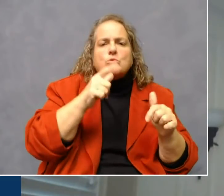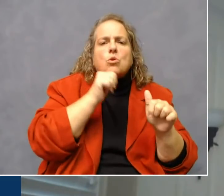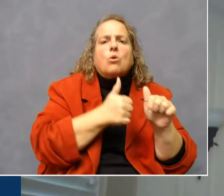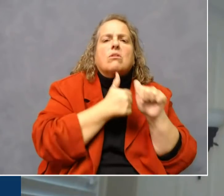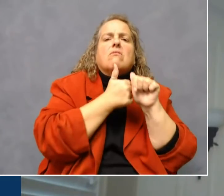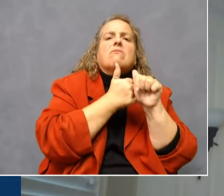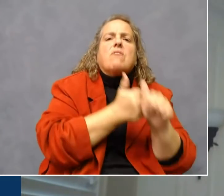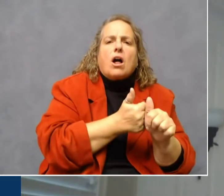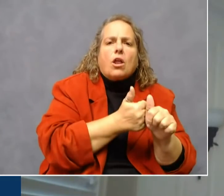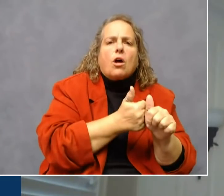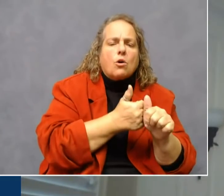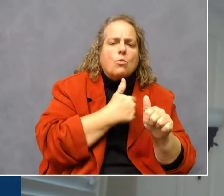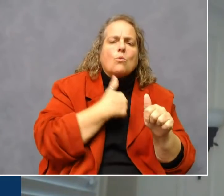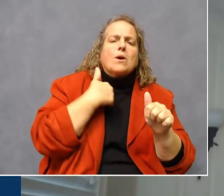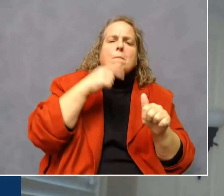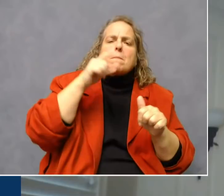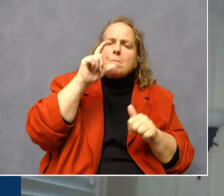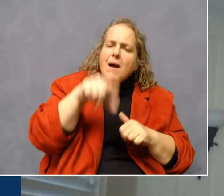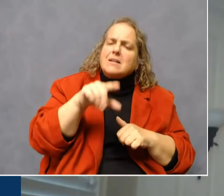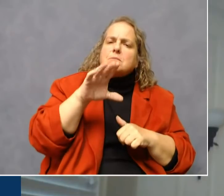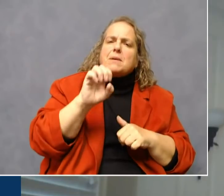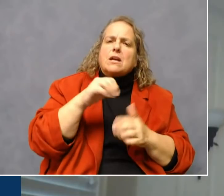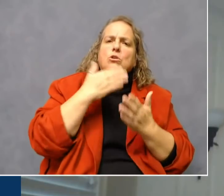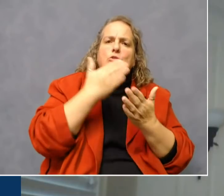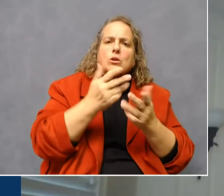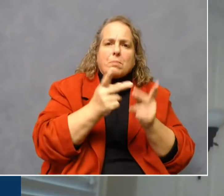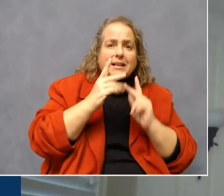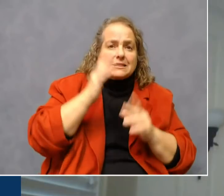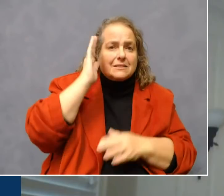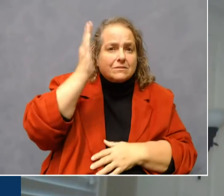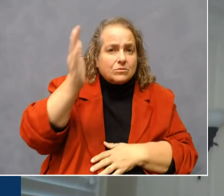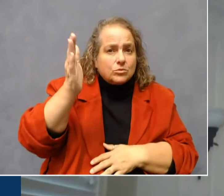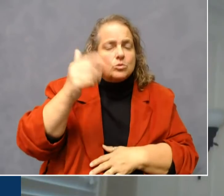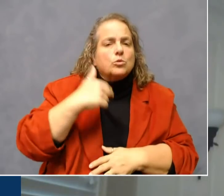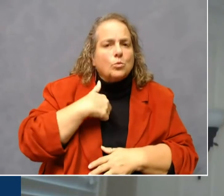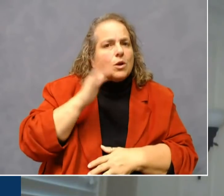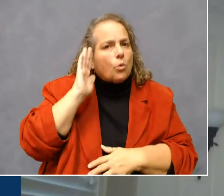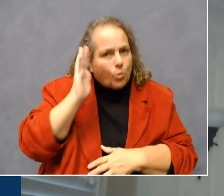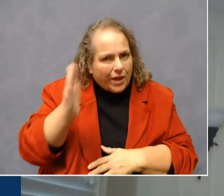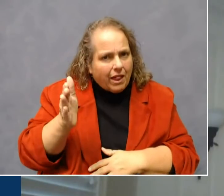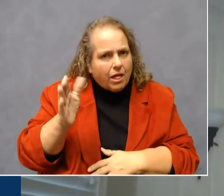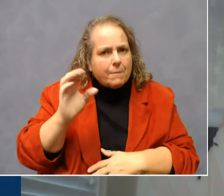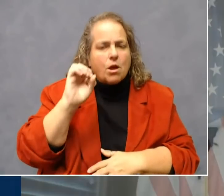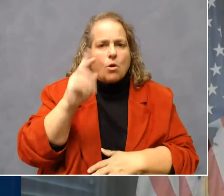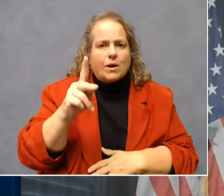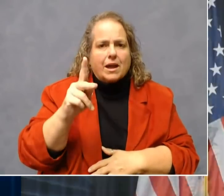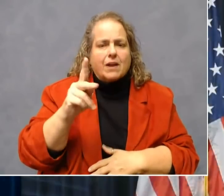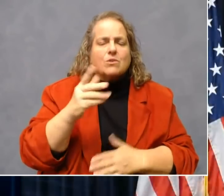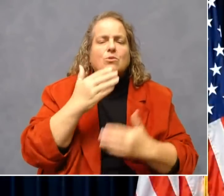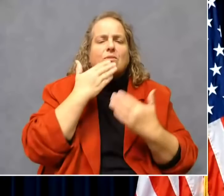place than we entered it. So, Governor, thank you very much. I appreciate the opportunity to share this information.